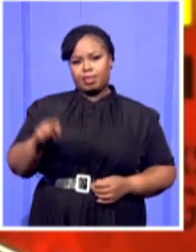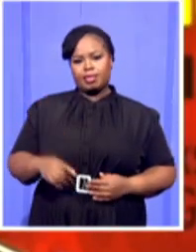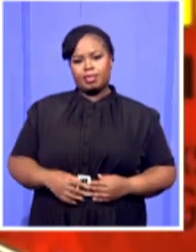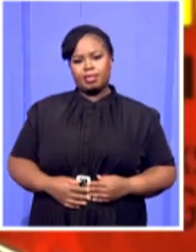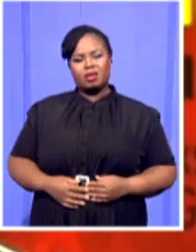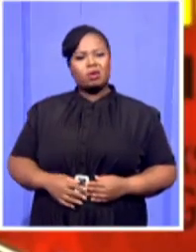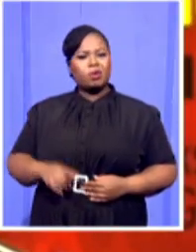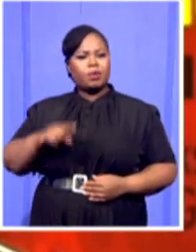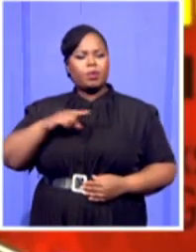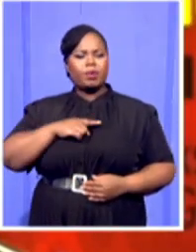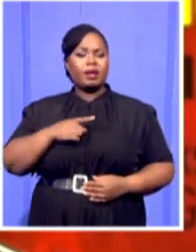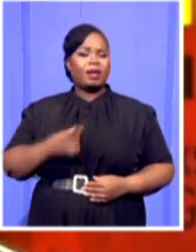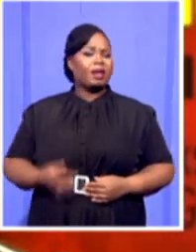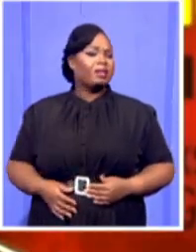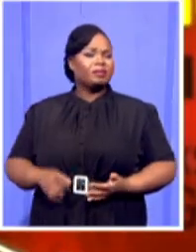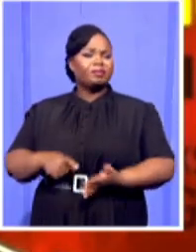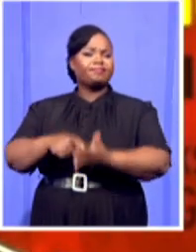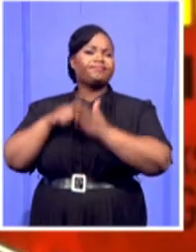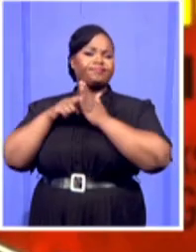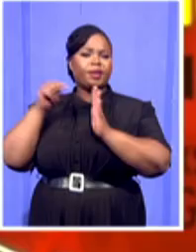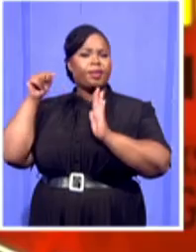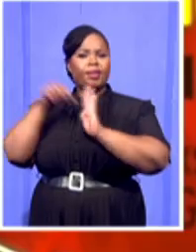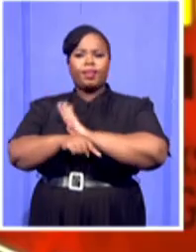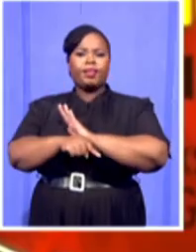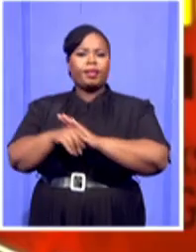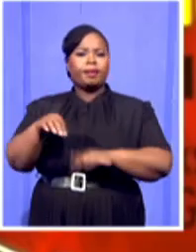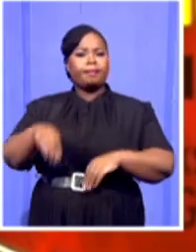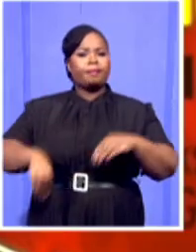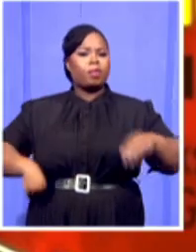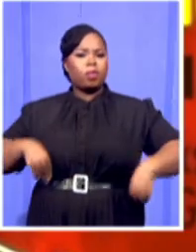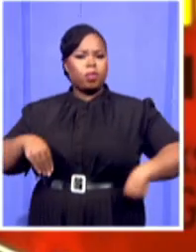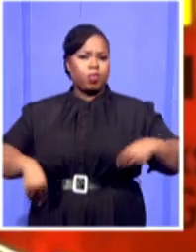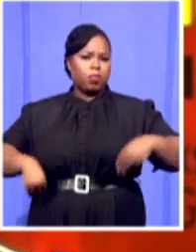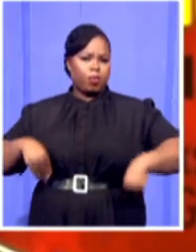due to billions that have been lost to corruption.